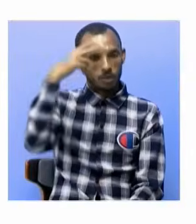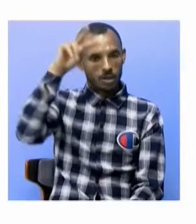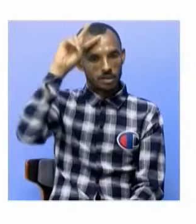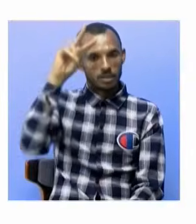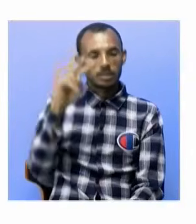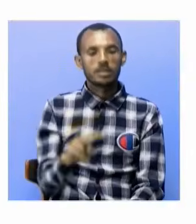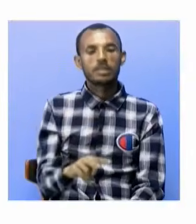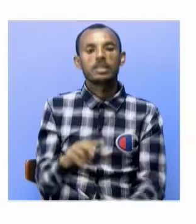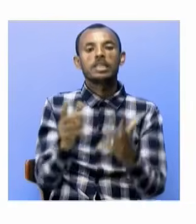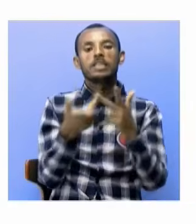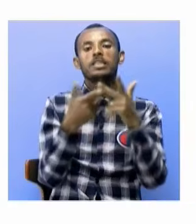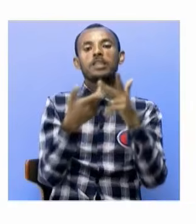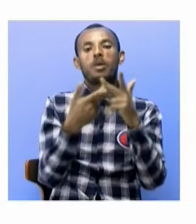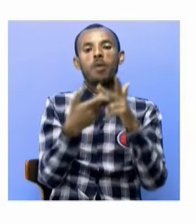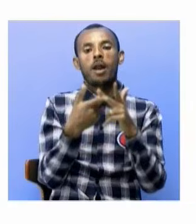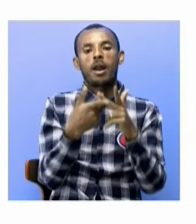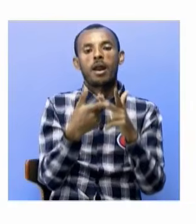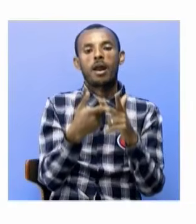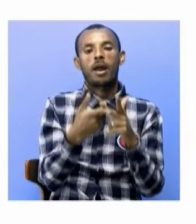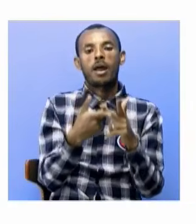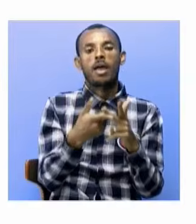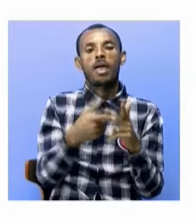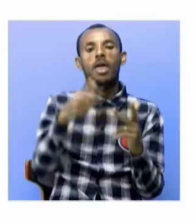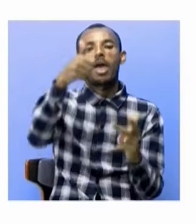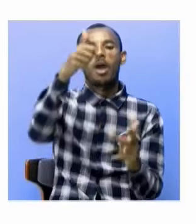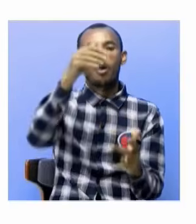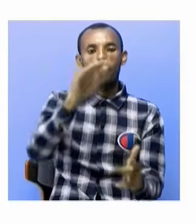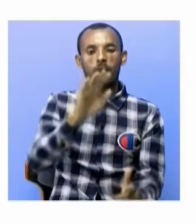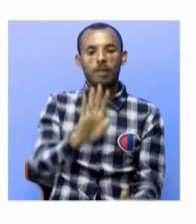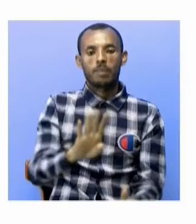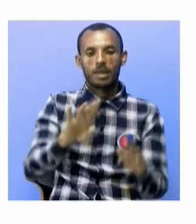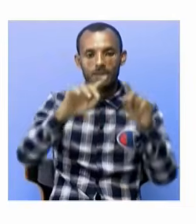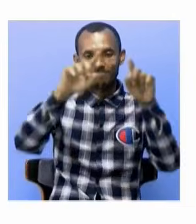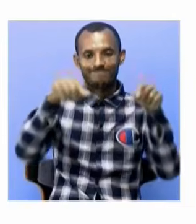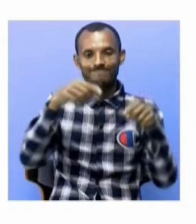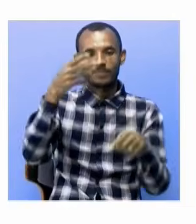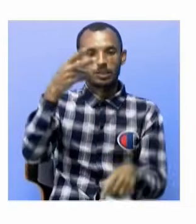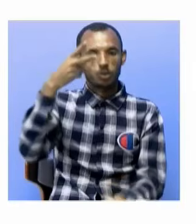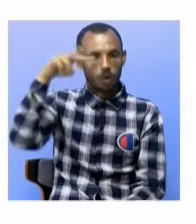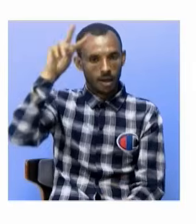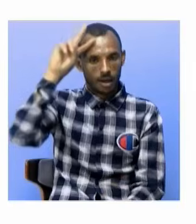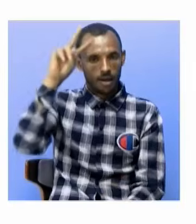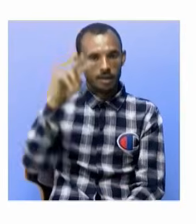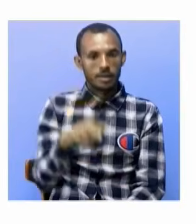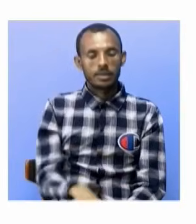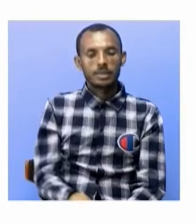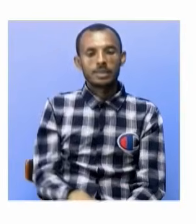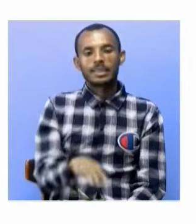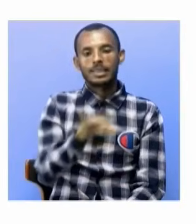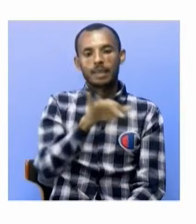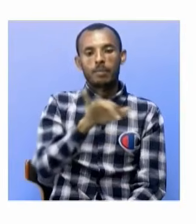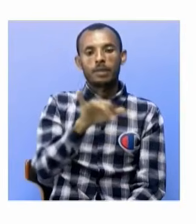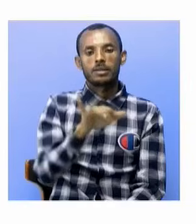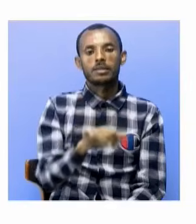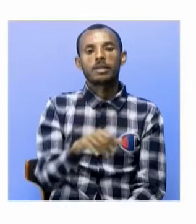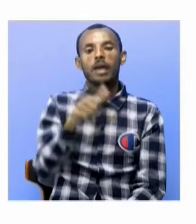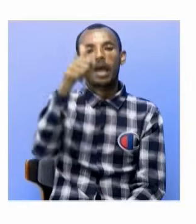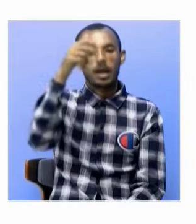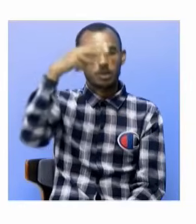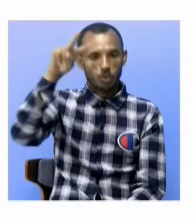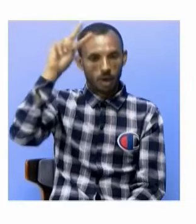So the third one is A over B, the whole square, is the same as A